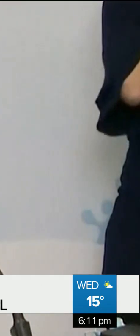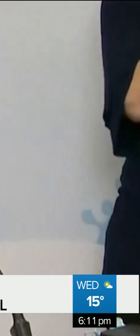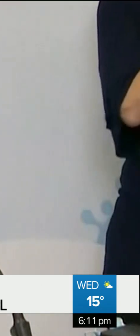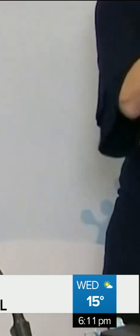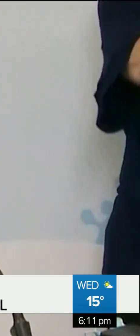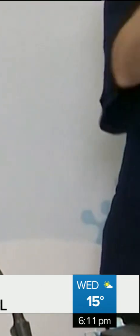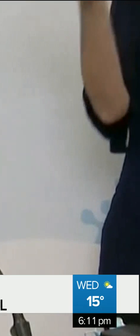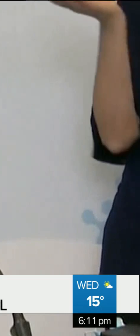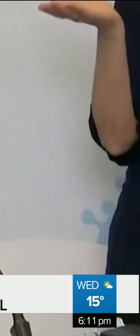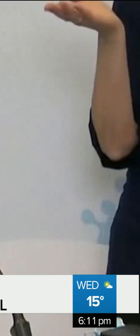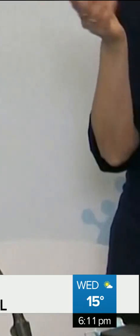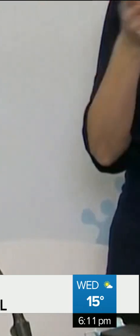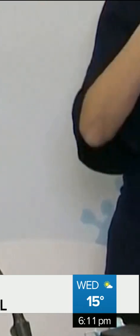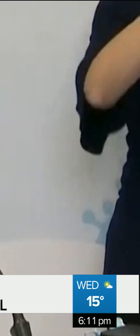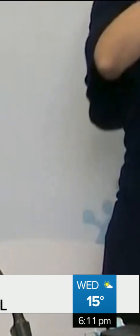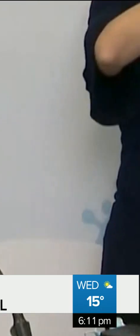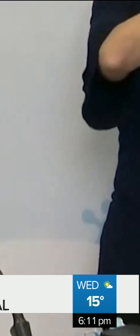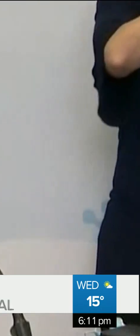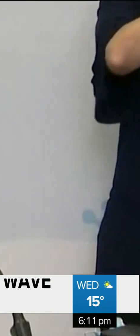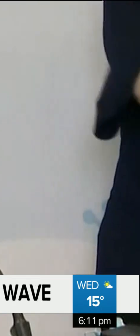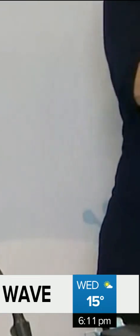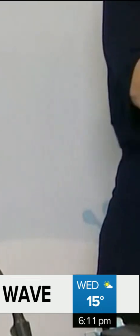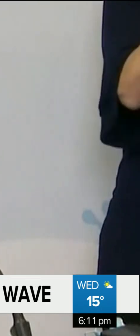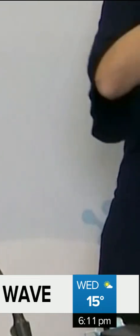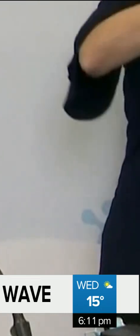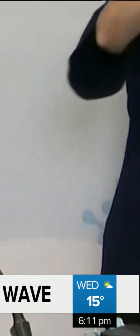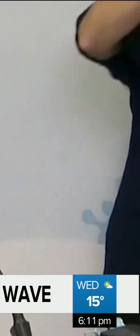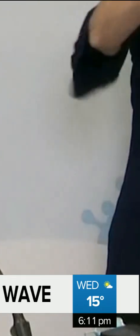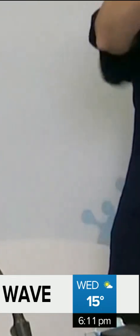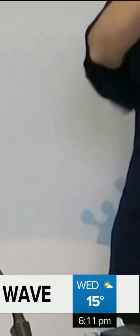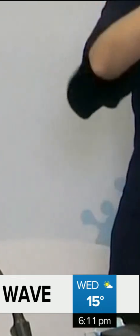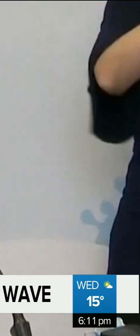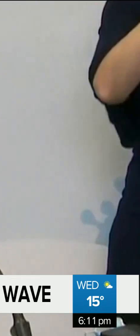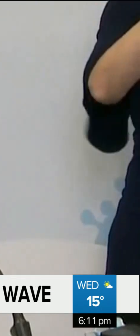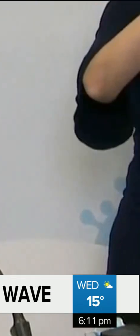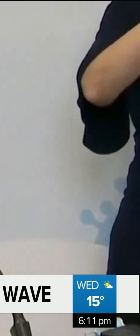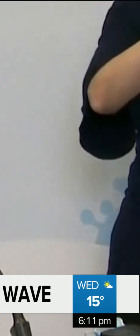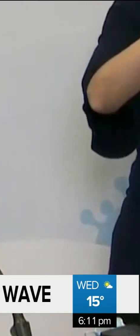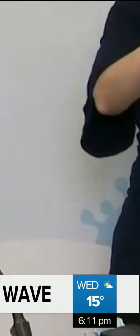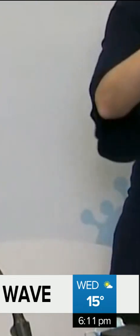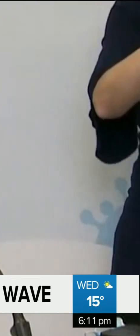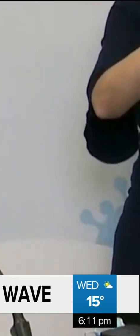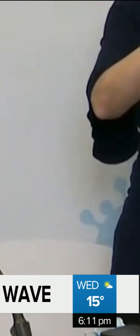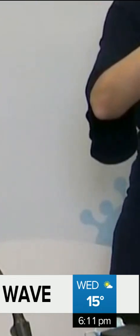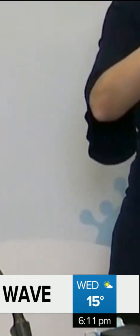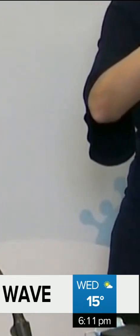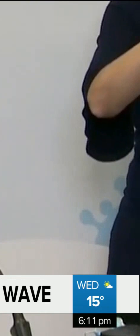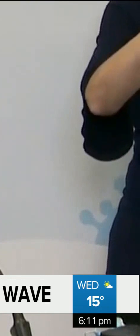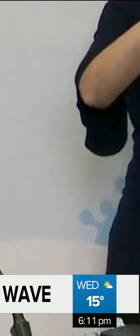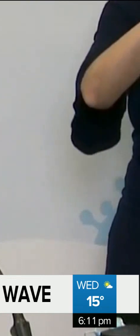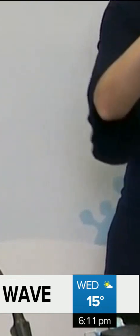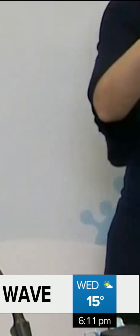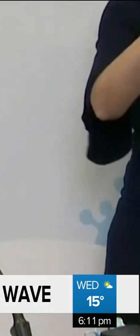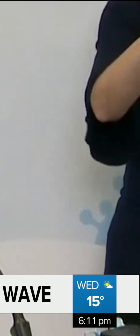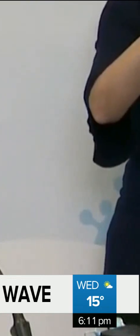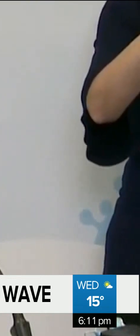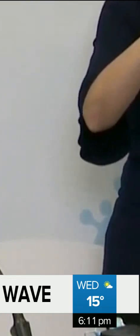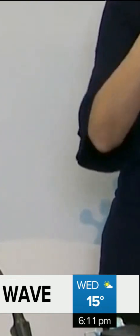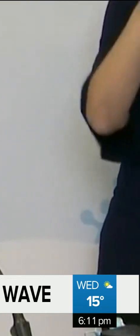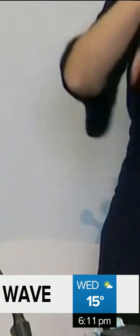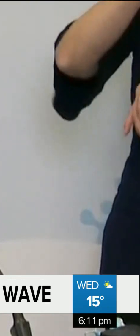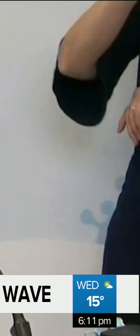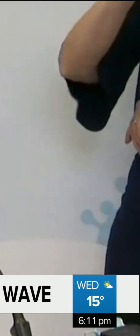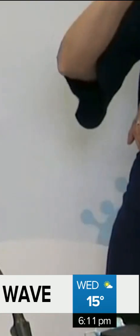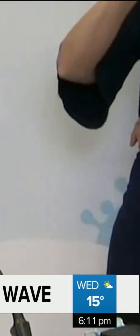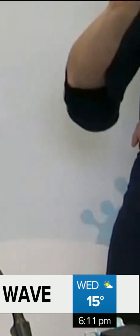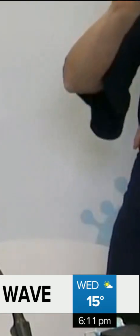265 patients in hospital, including 71 in intensive care unit. In senior residents,